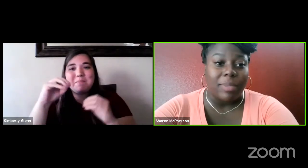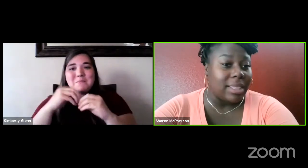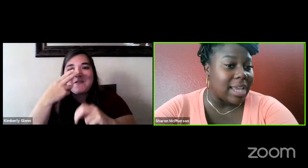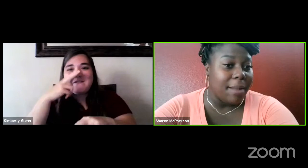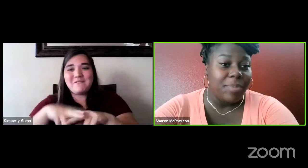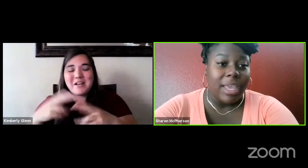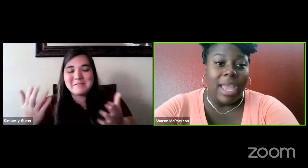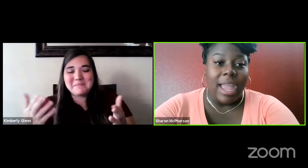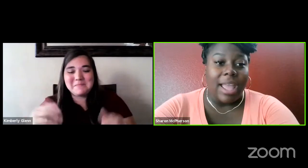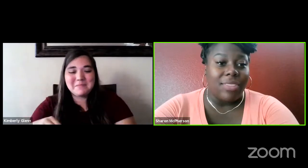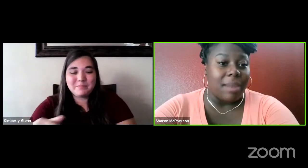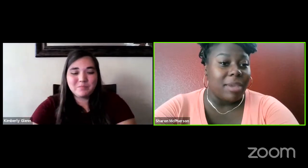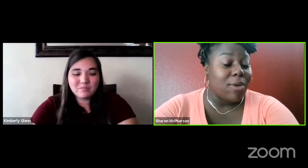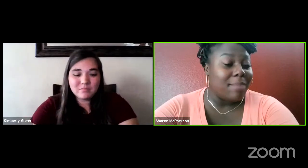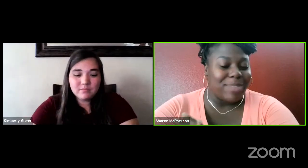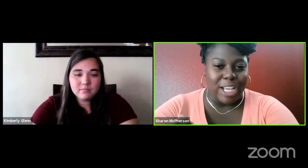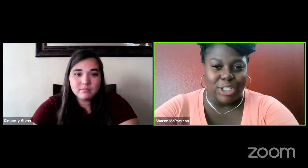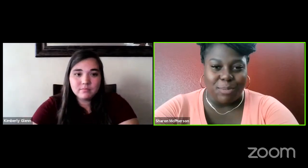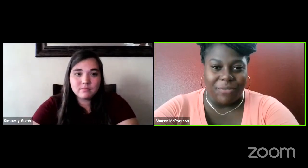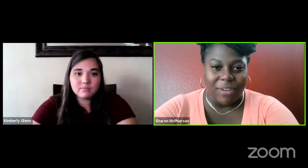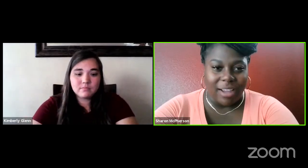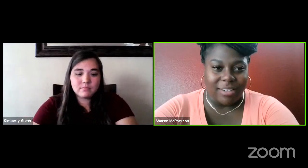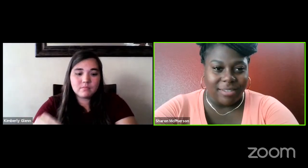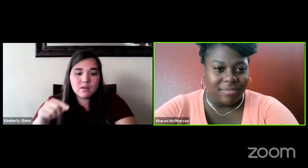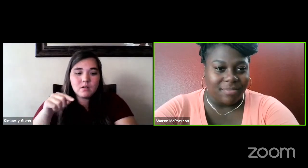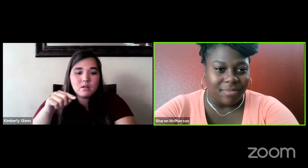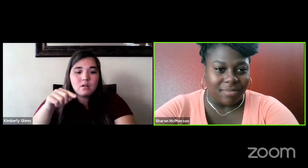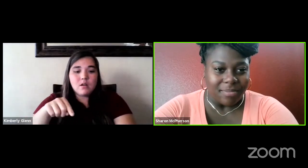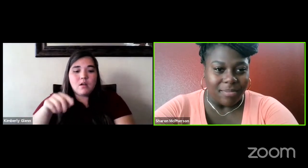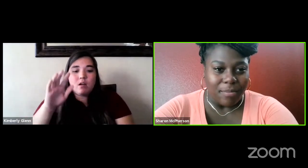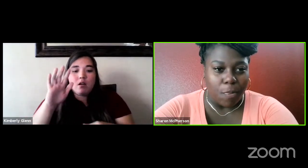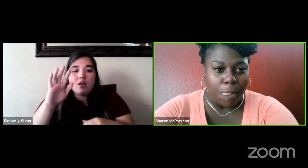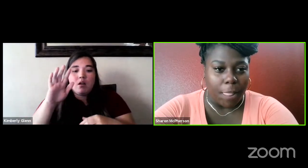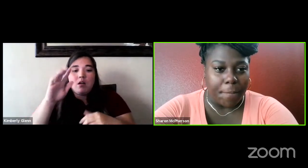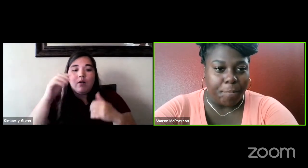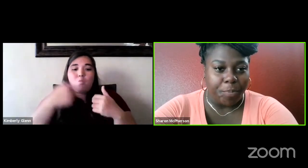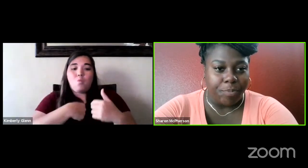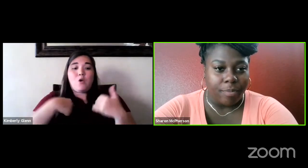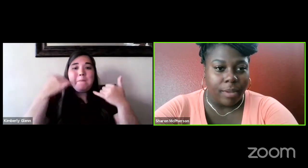and participate in the game. And that'd be great. It should be fun.